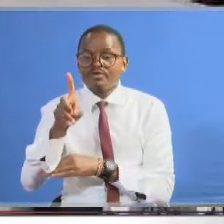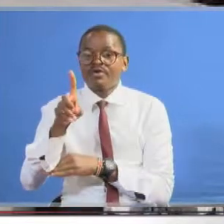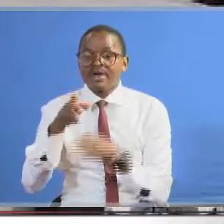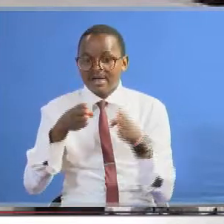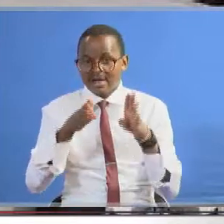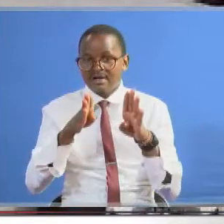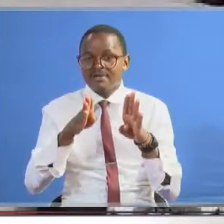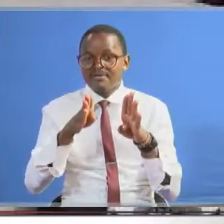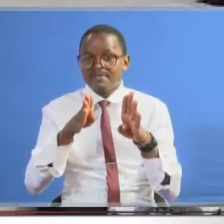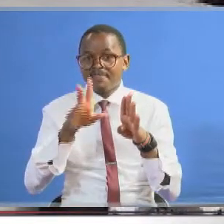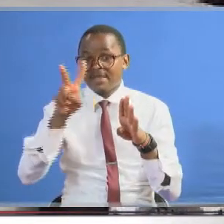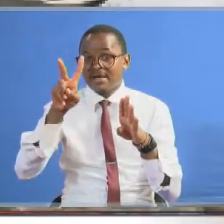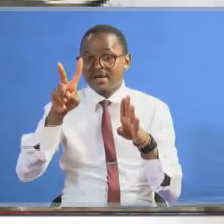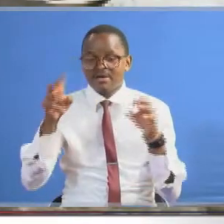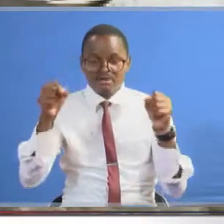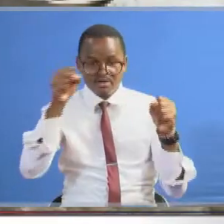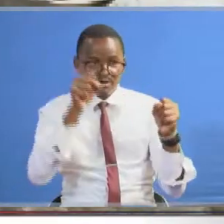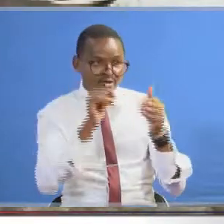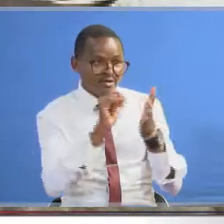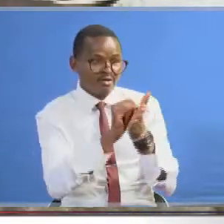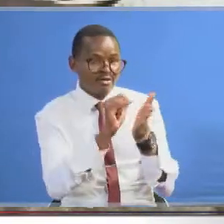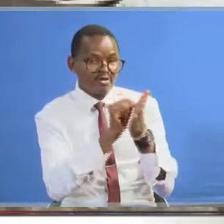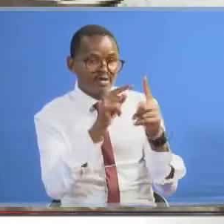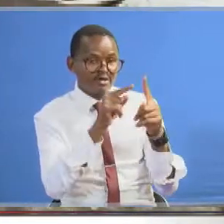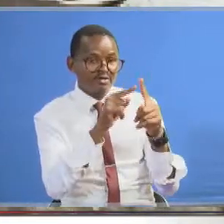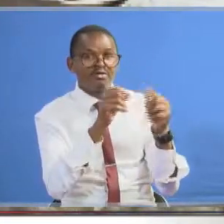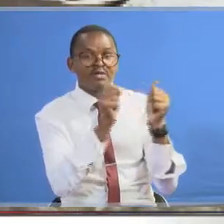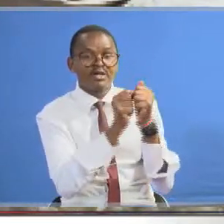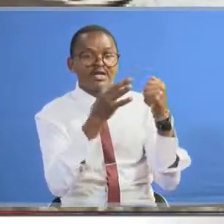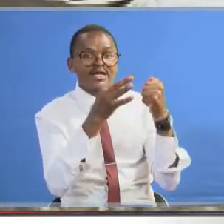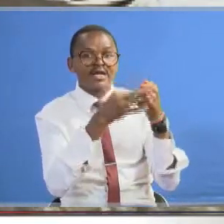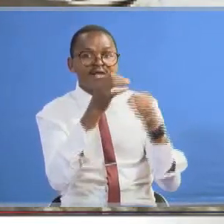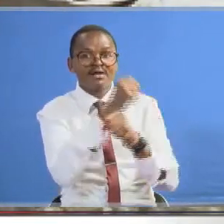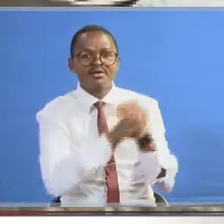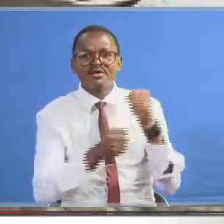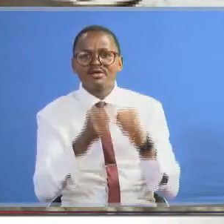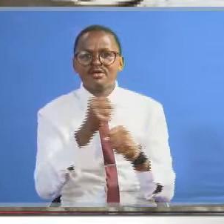allows import of second-hand vehicles that are up to 8 years old.